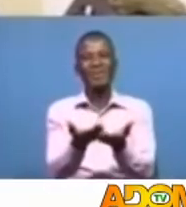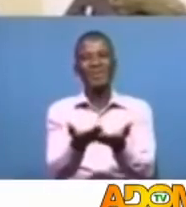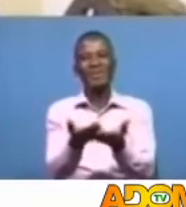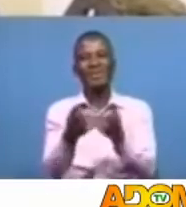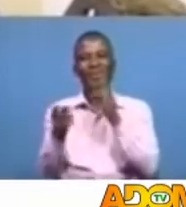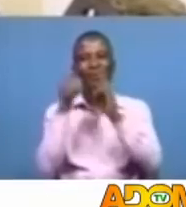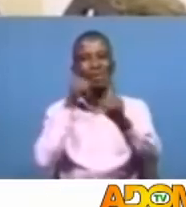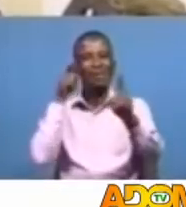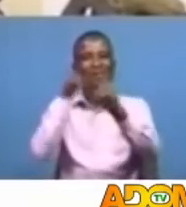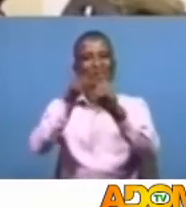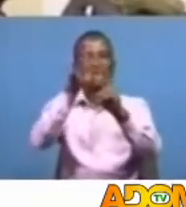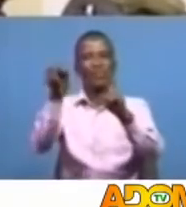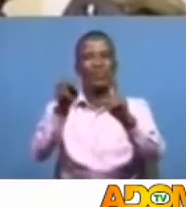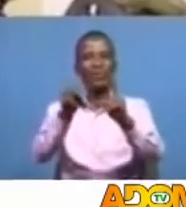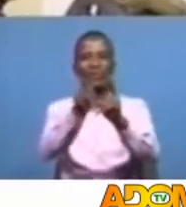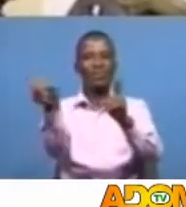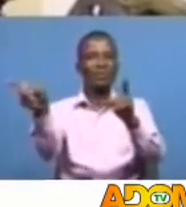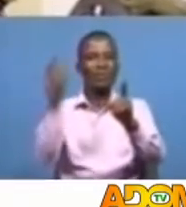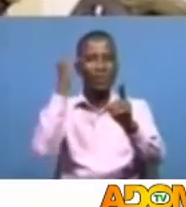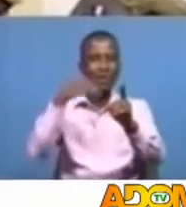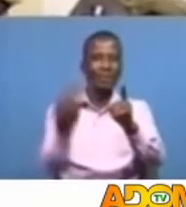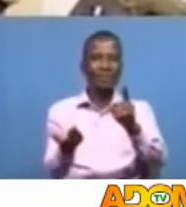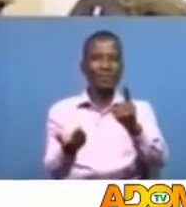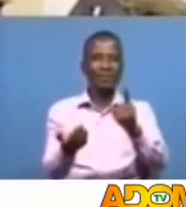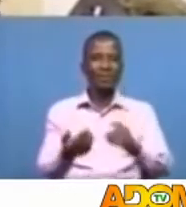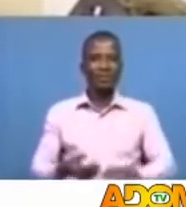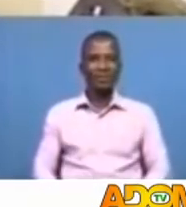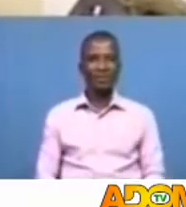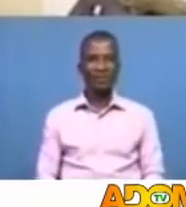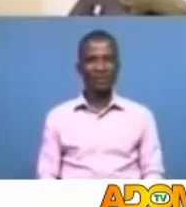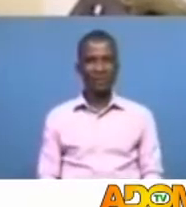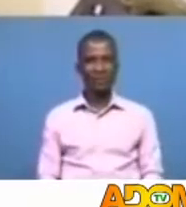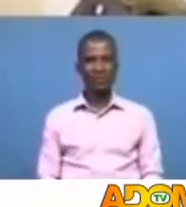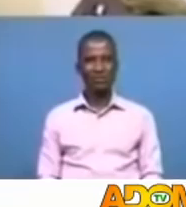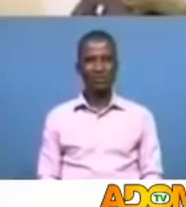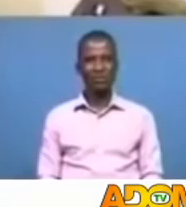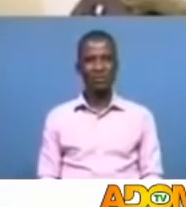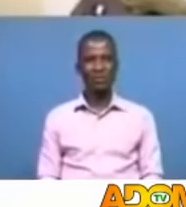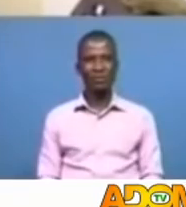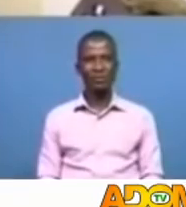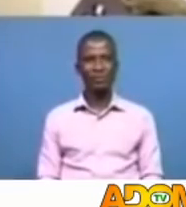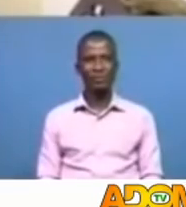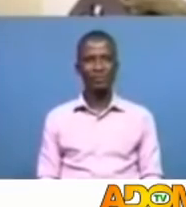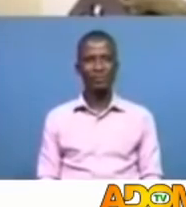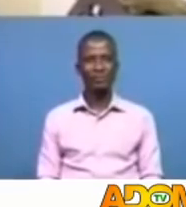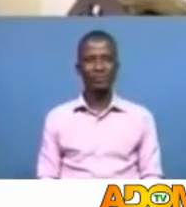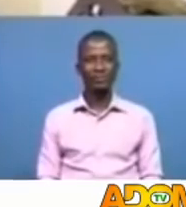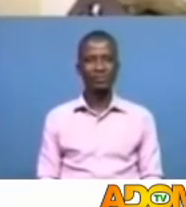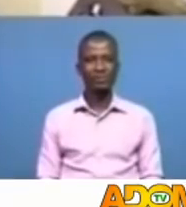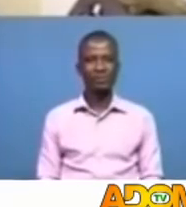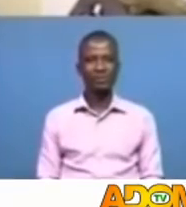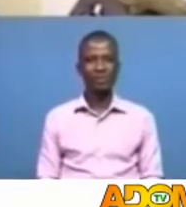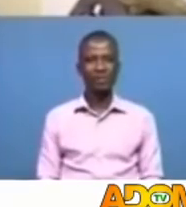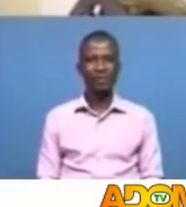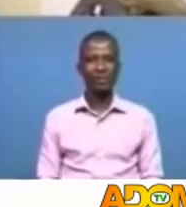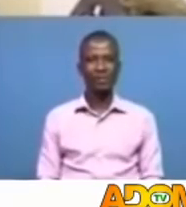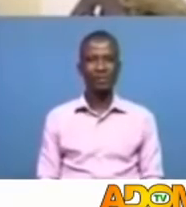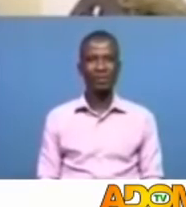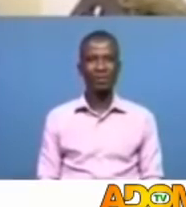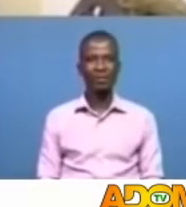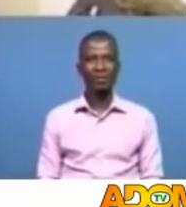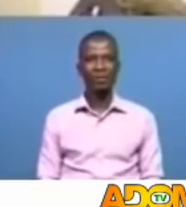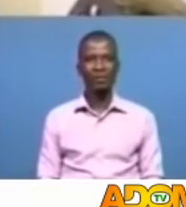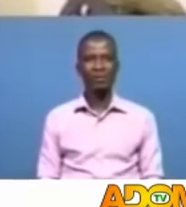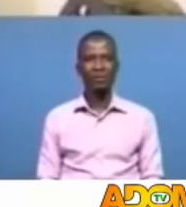I make order, please. My lords, my point I wish to make on that, if you permit me, is